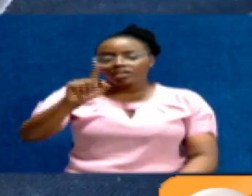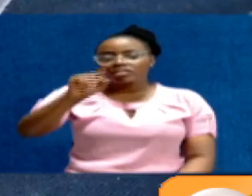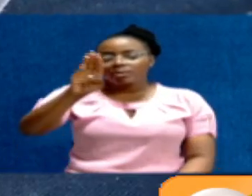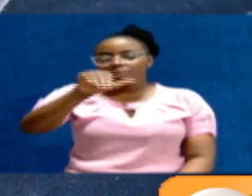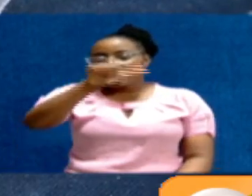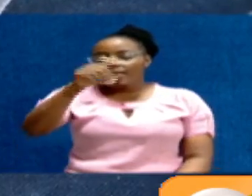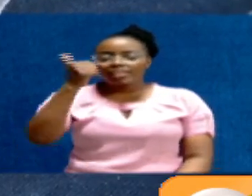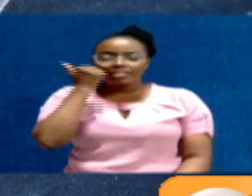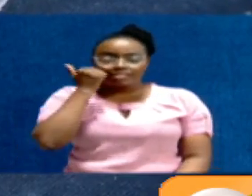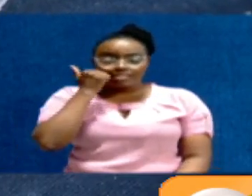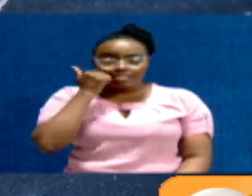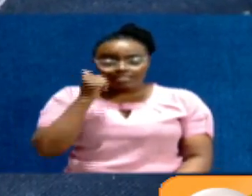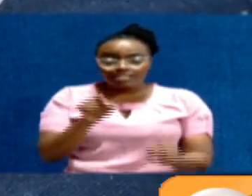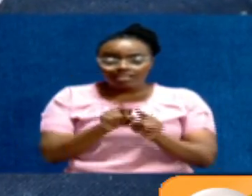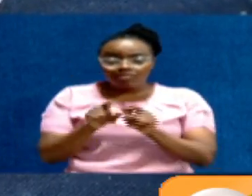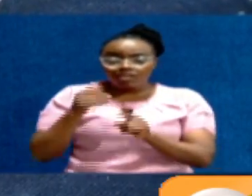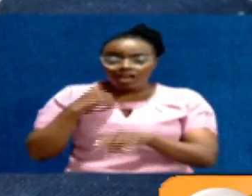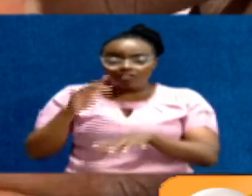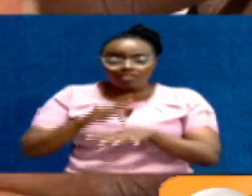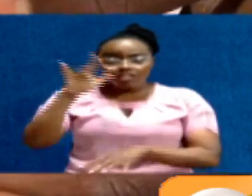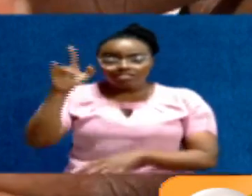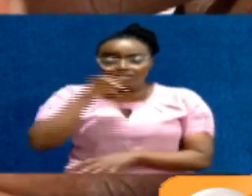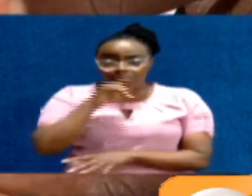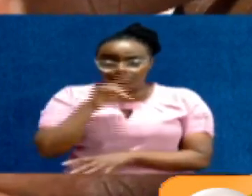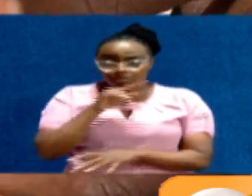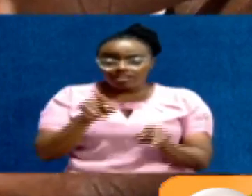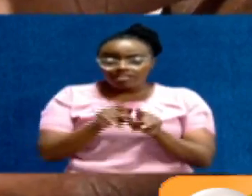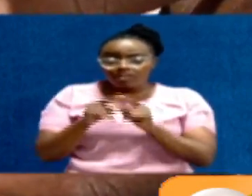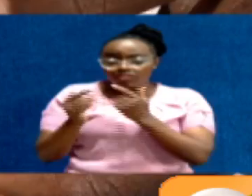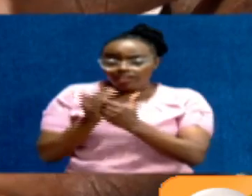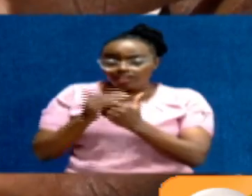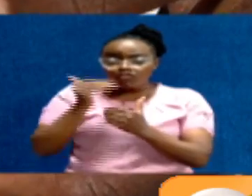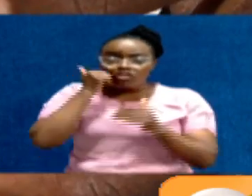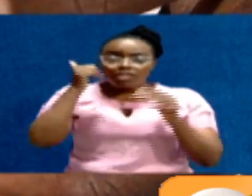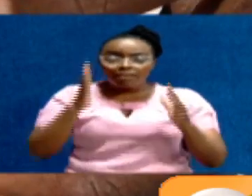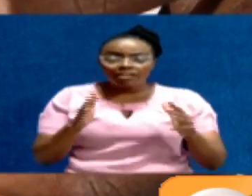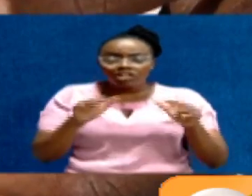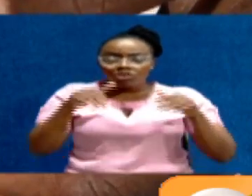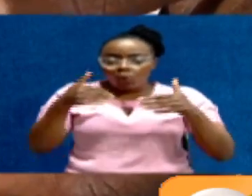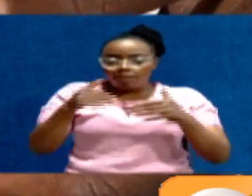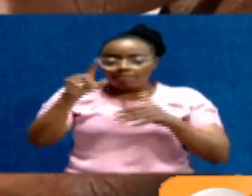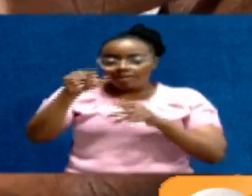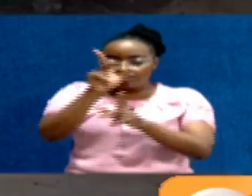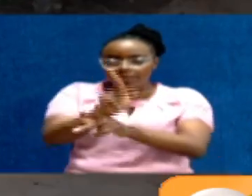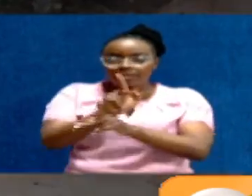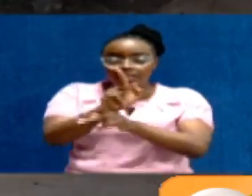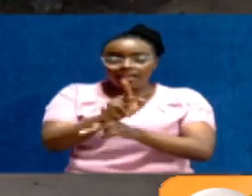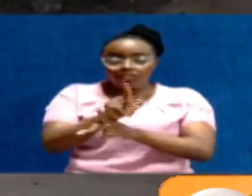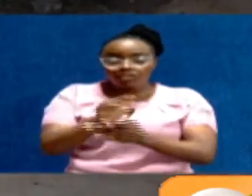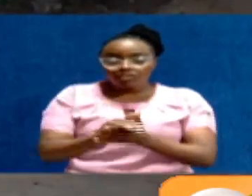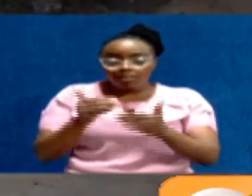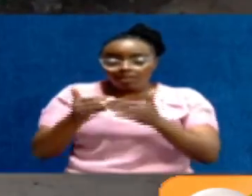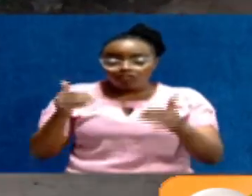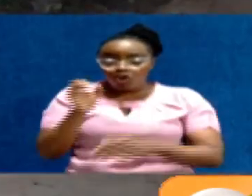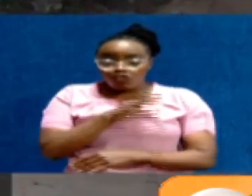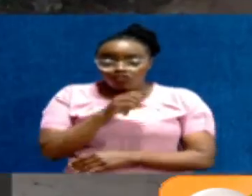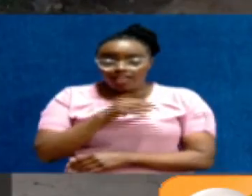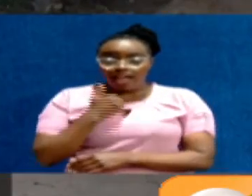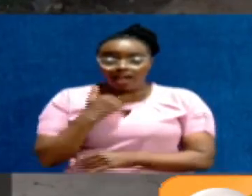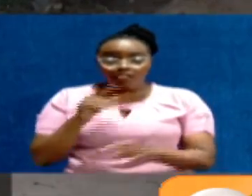unlike many other chronic diseases, is highly infectious, and those caring for such a patient ought to be cautious. Tulikuwa